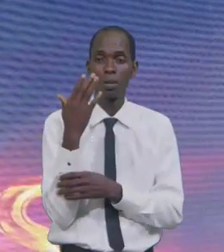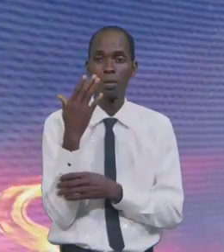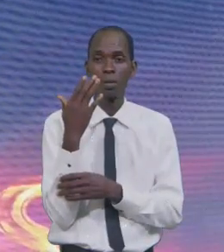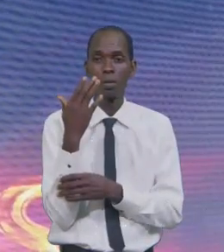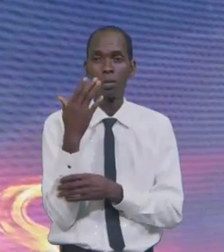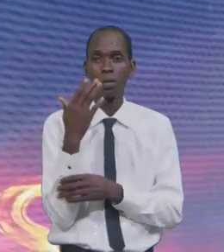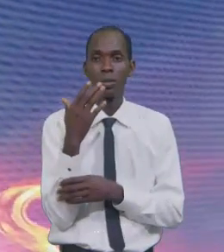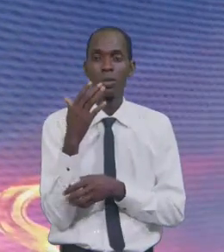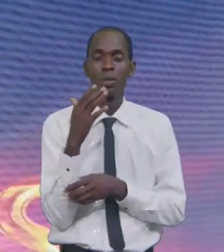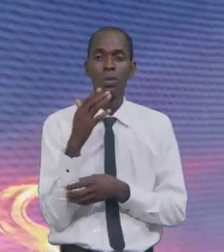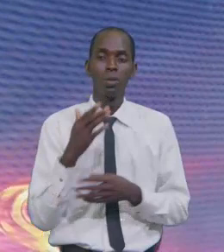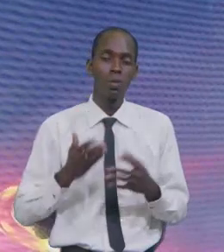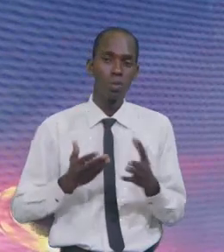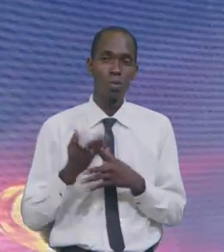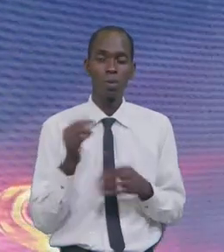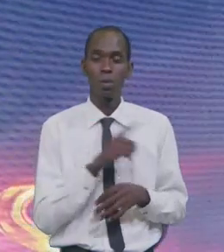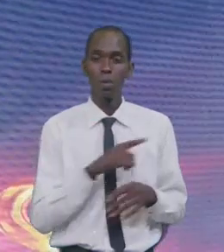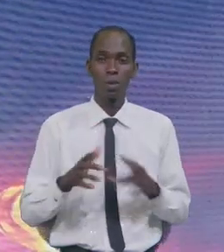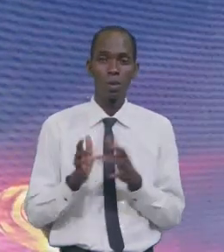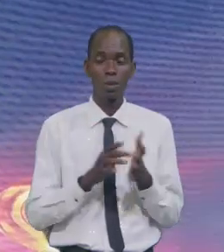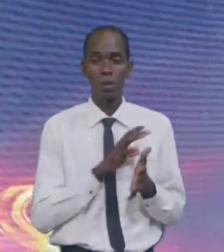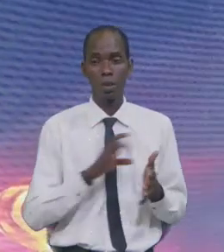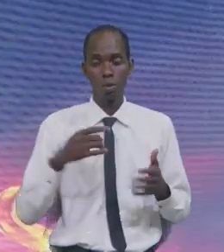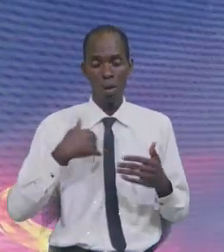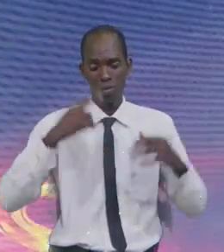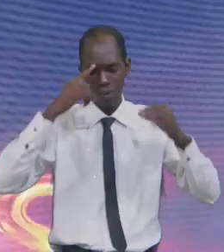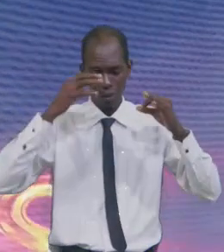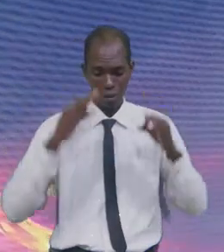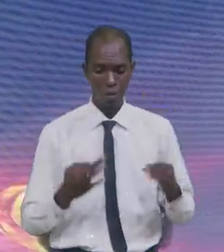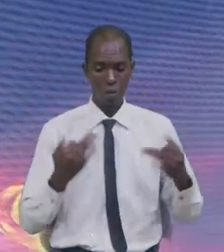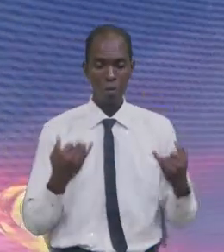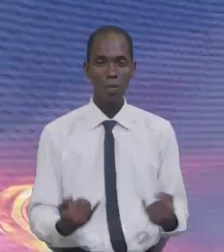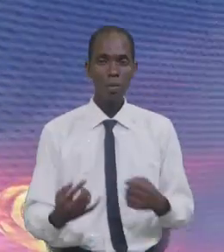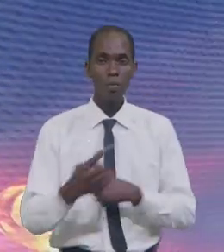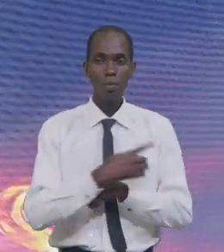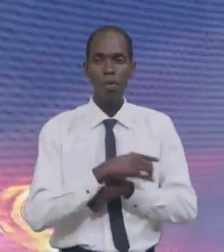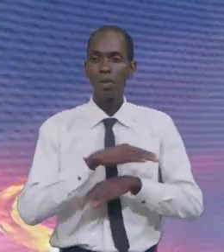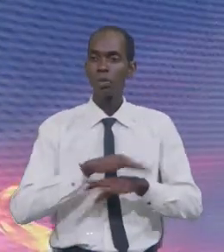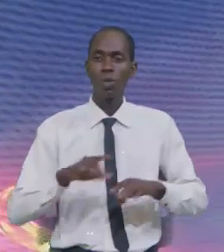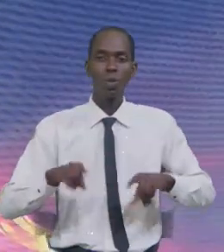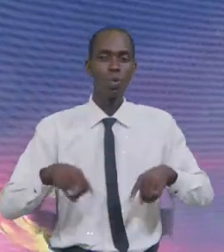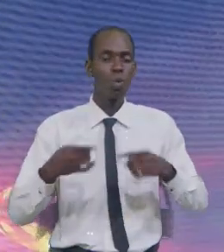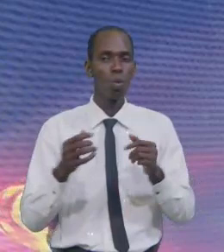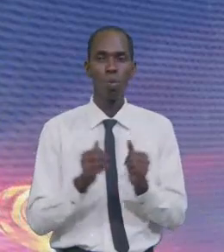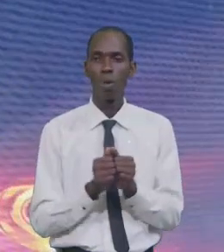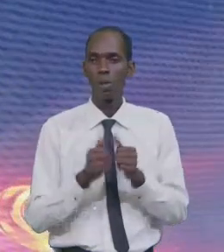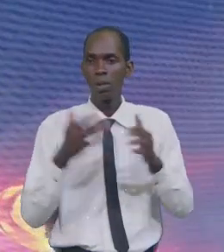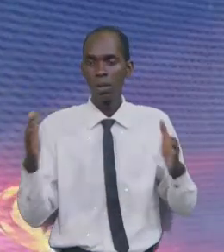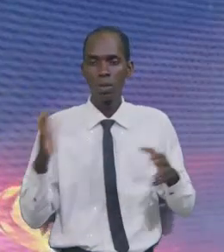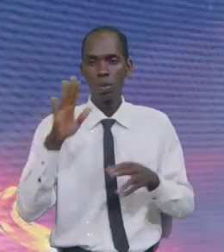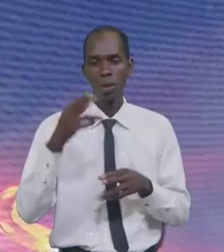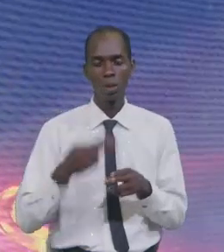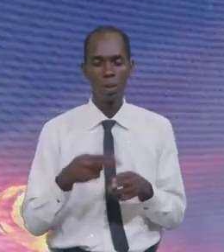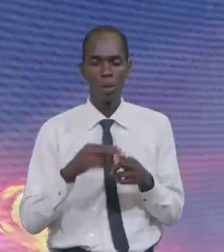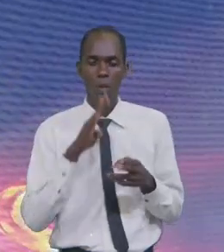through the Lord Jesus Christ and you decided today, don't go without your name being registered so